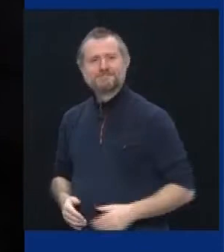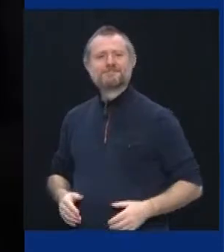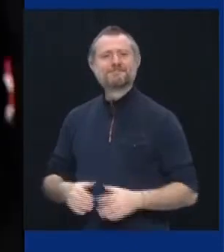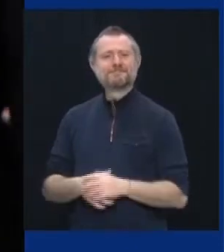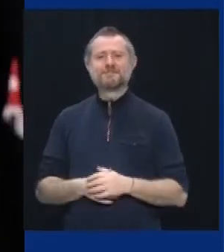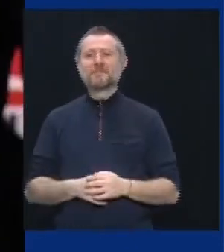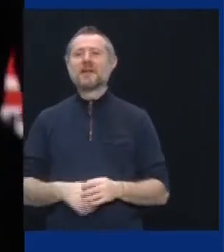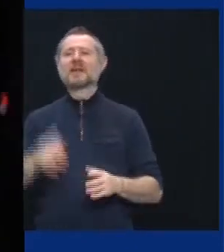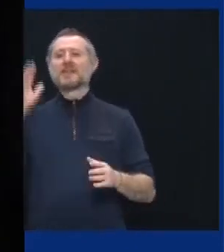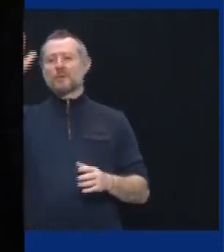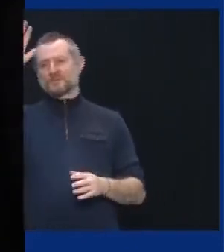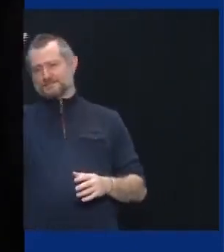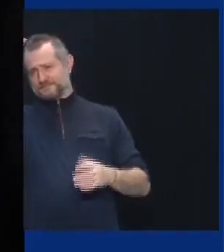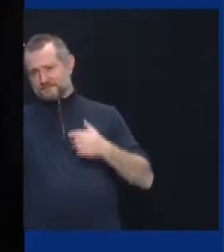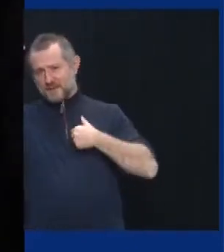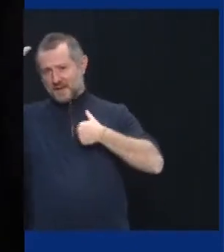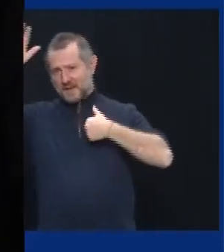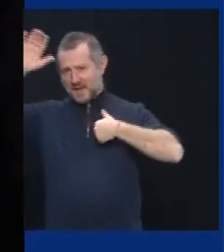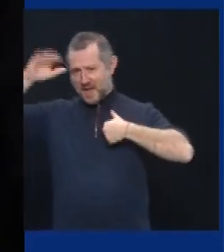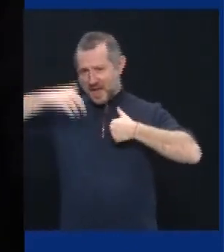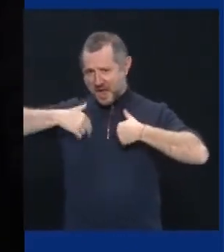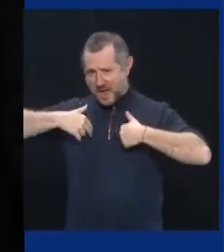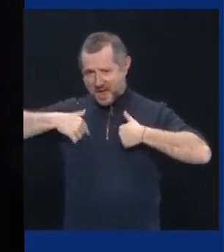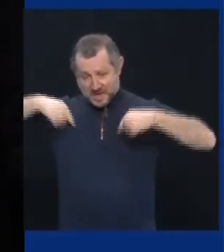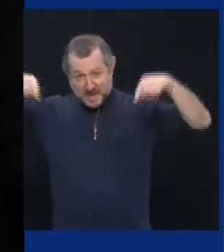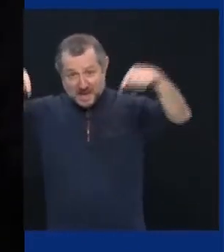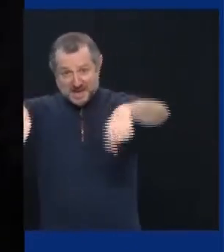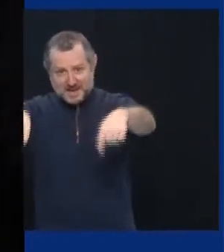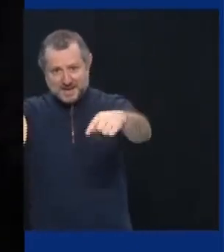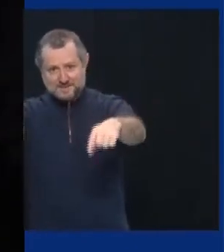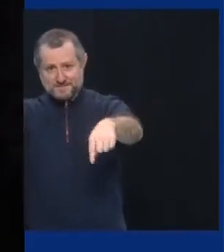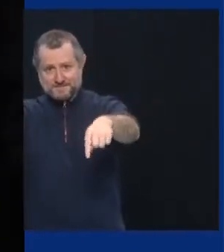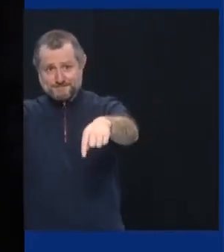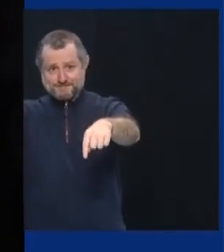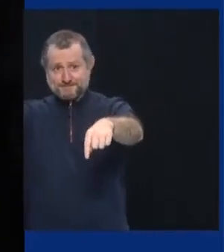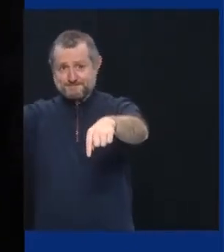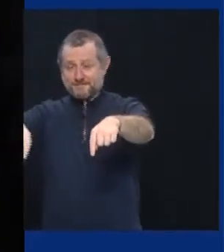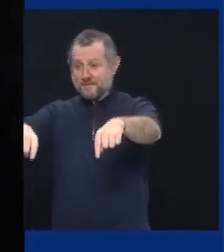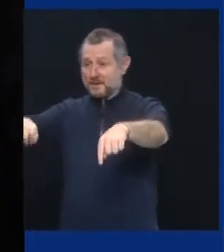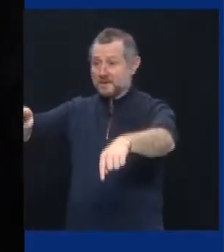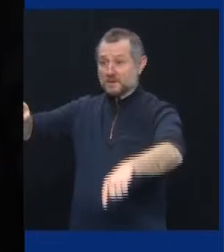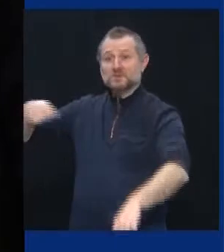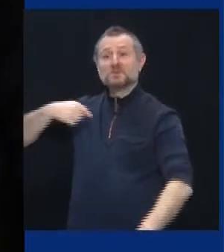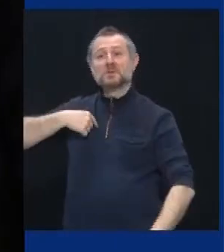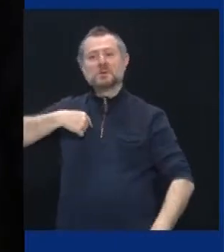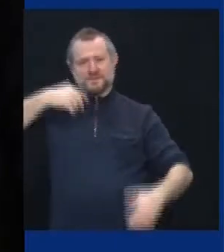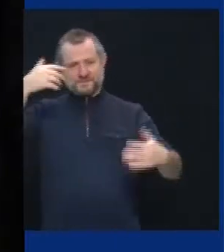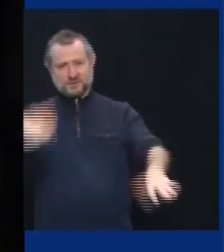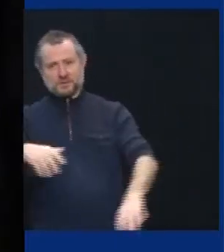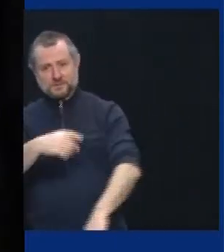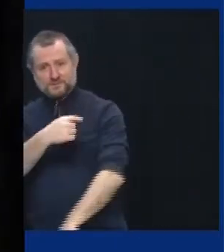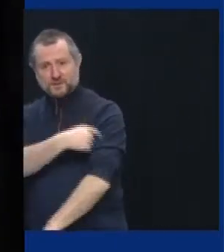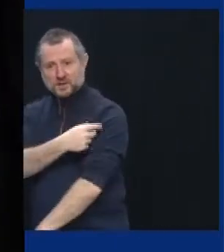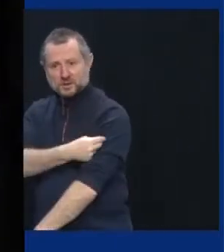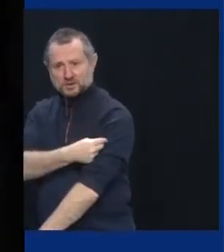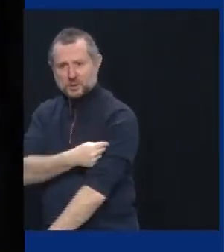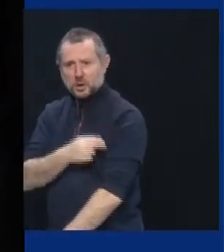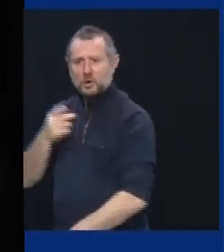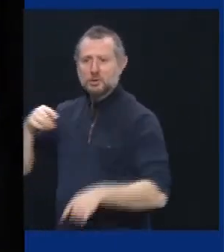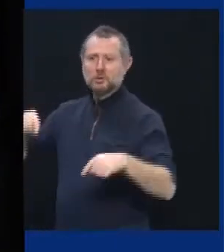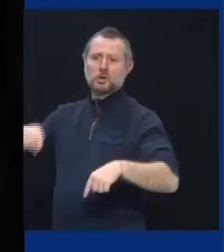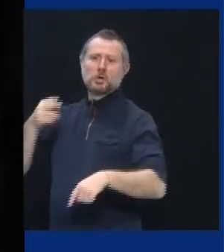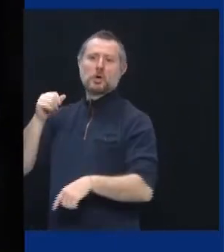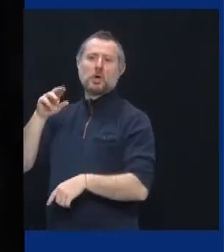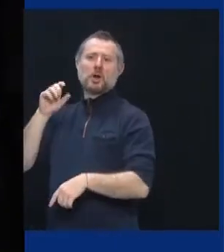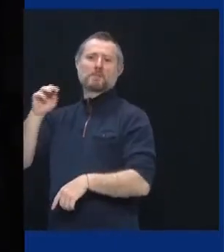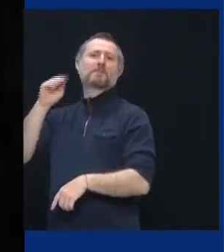Now, I come here today. I took my shot at Harlem Hospital. And I said,